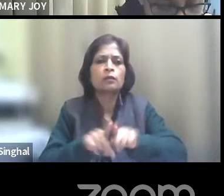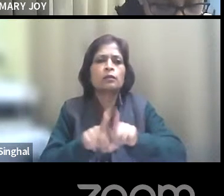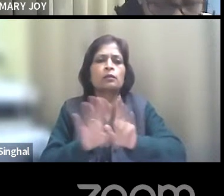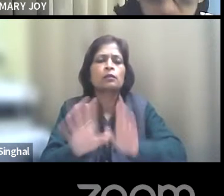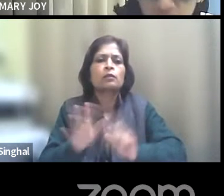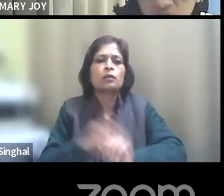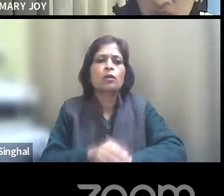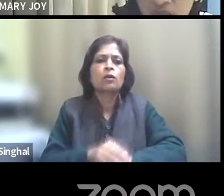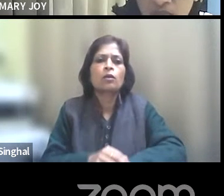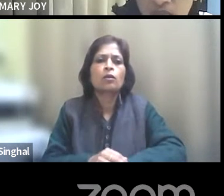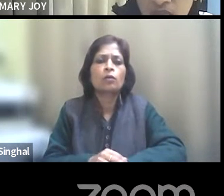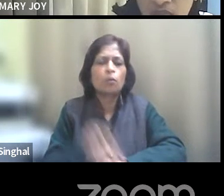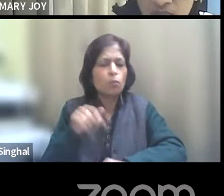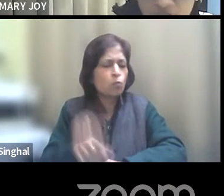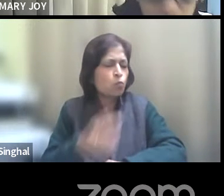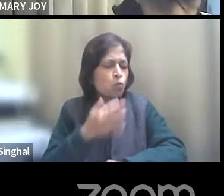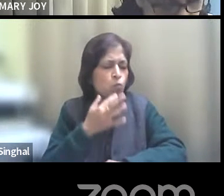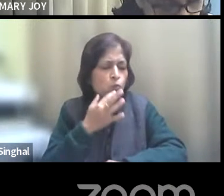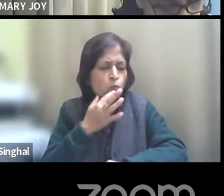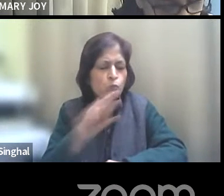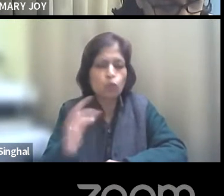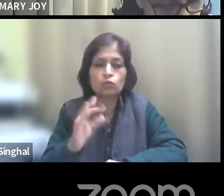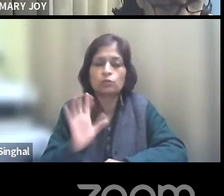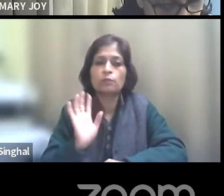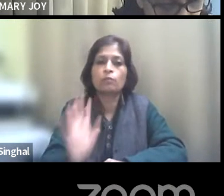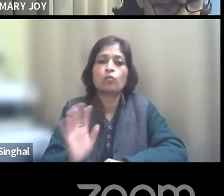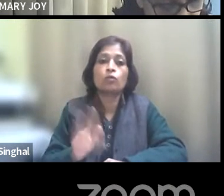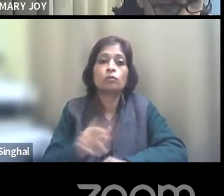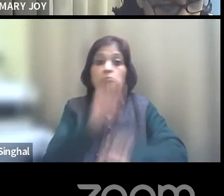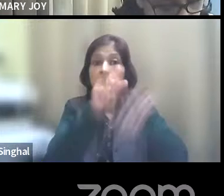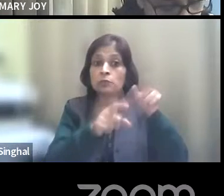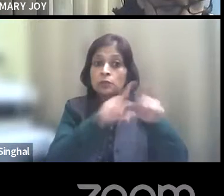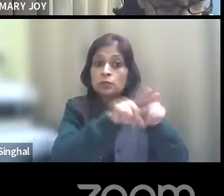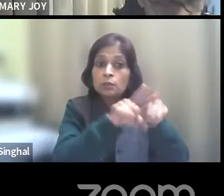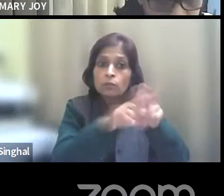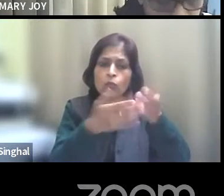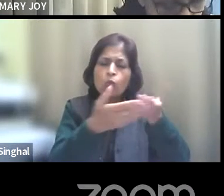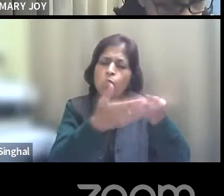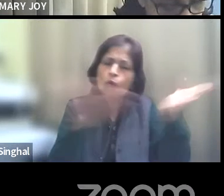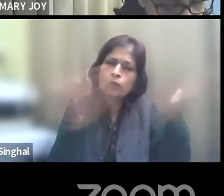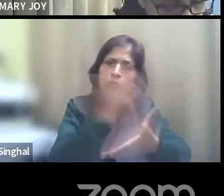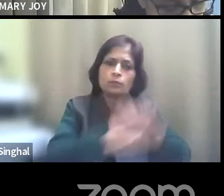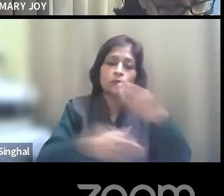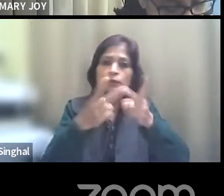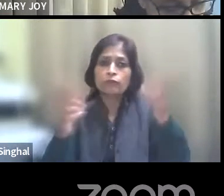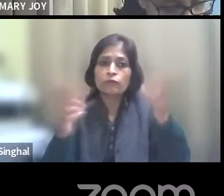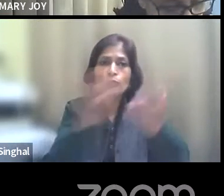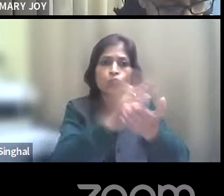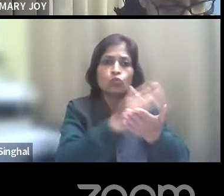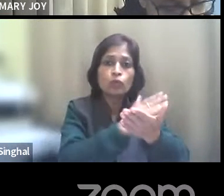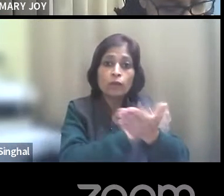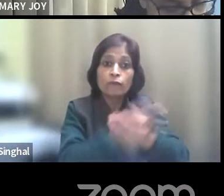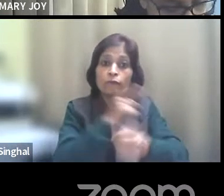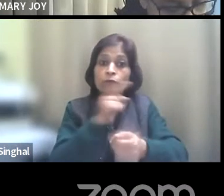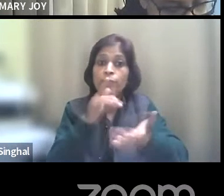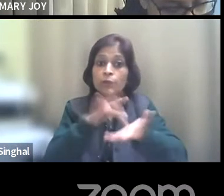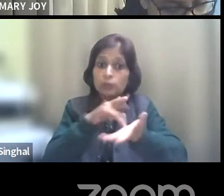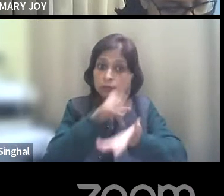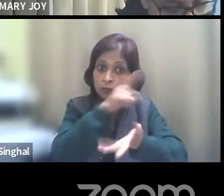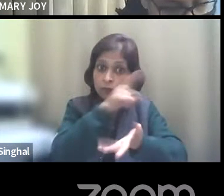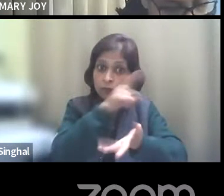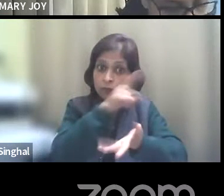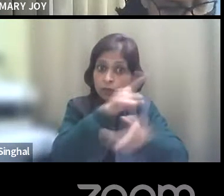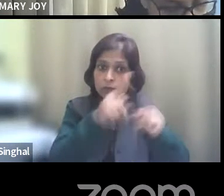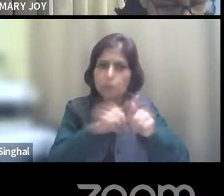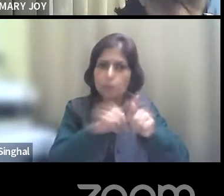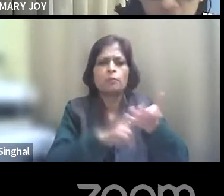the most important nodal person in terms of all the disability programs in Bhutan, whether they are NGOs